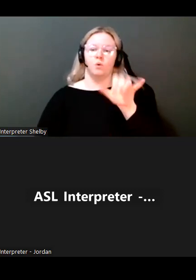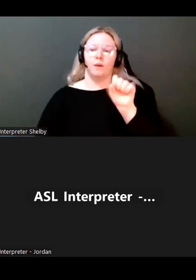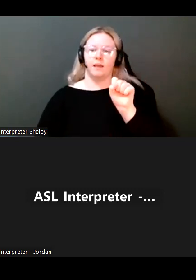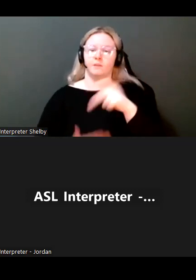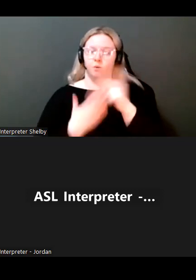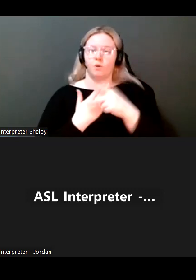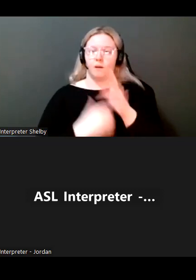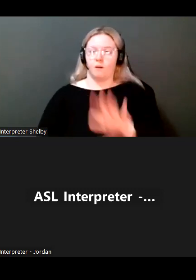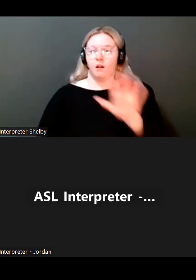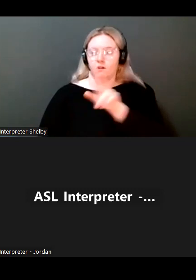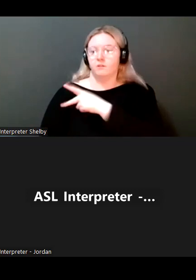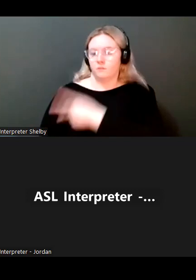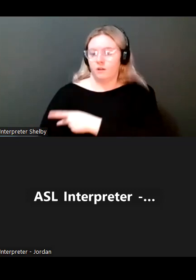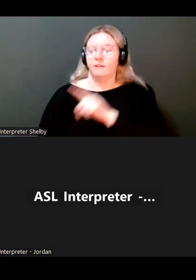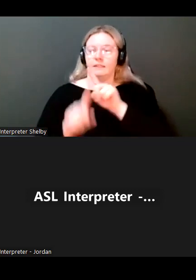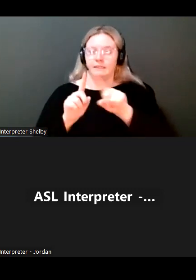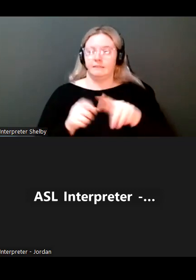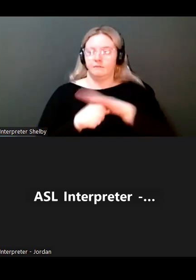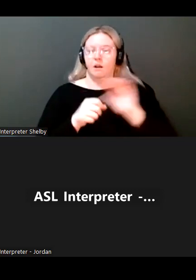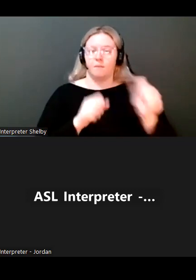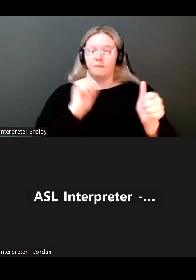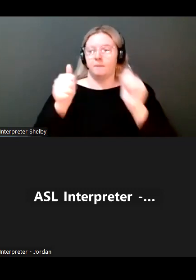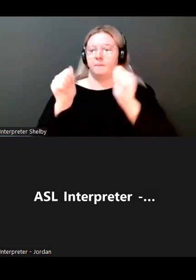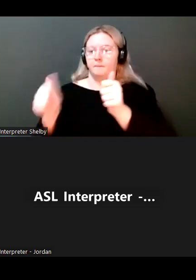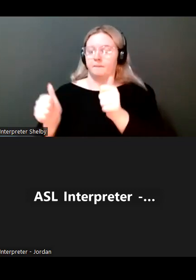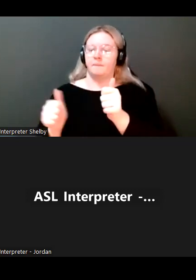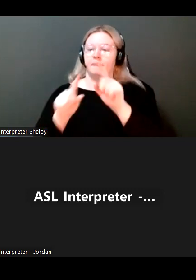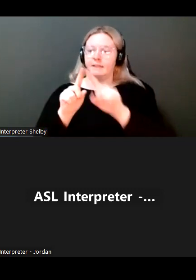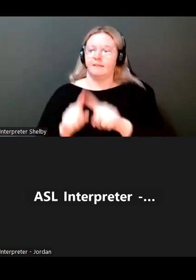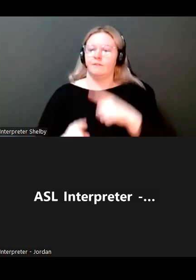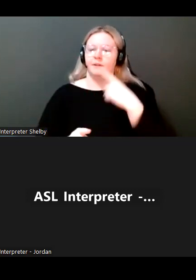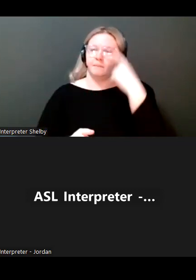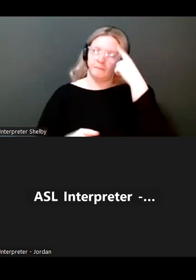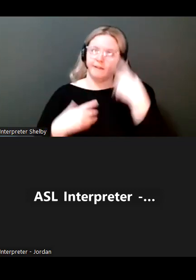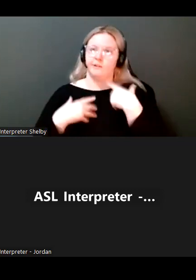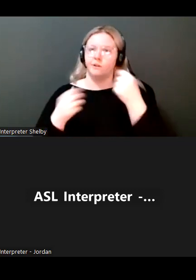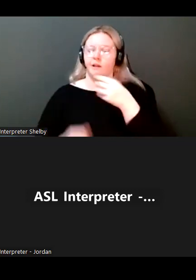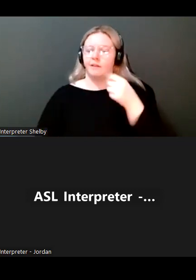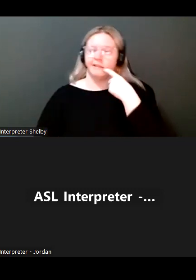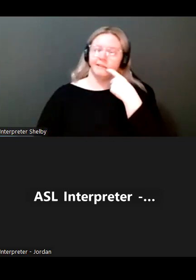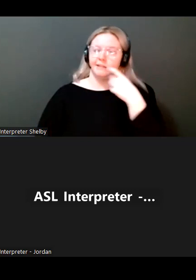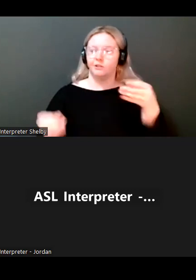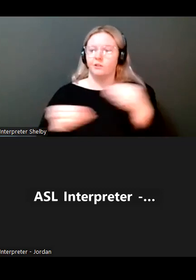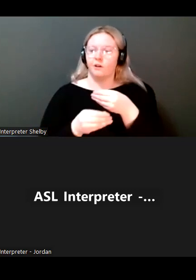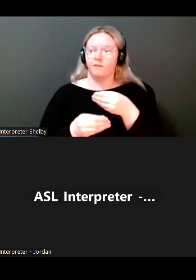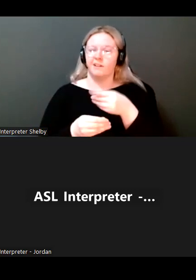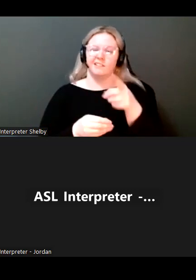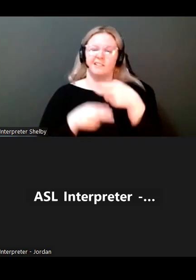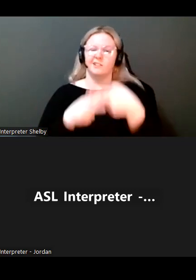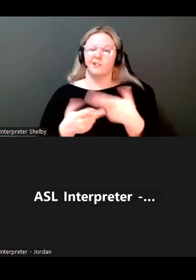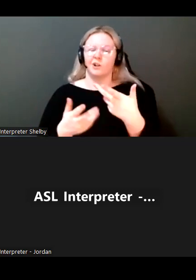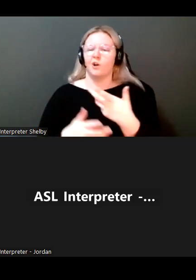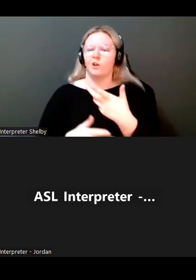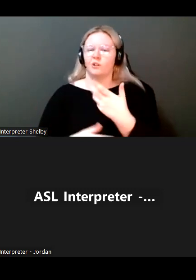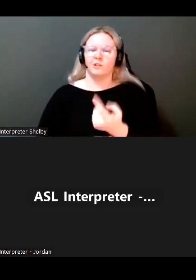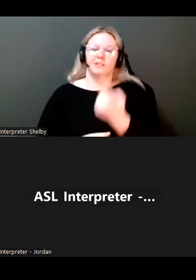in various locations, various mental health and addictions offices. And we also call it our single session or